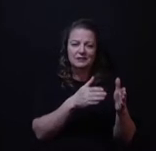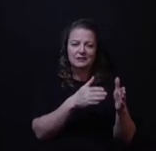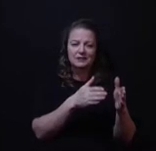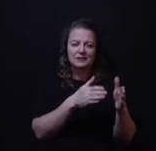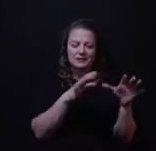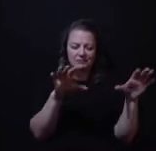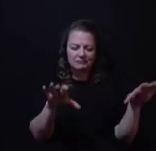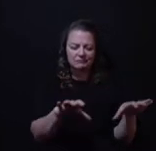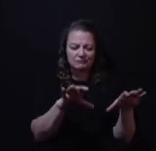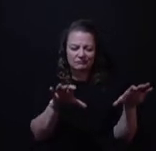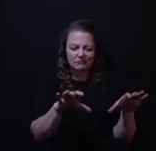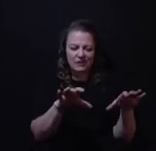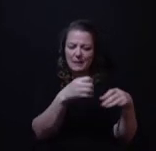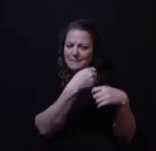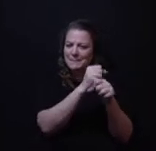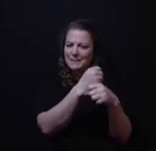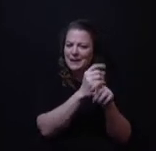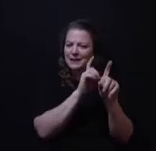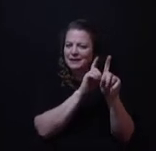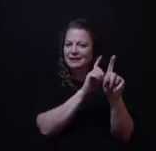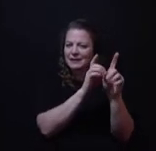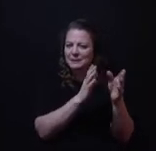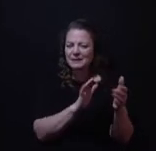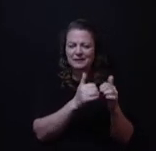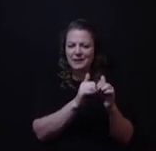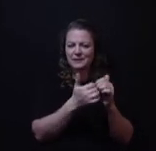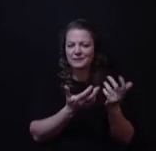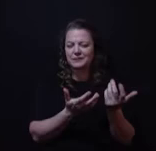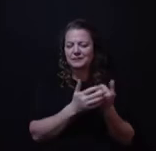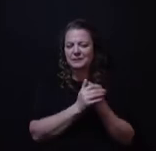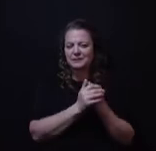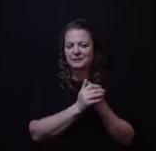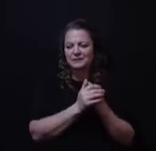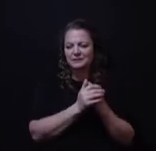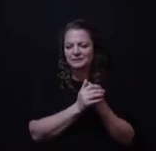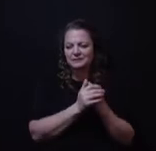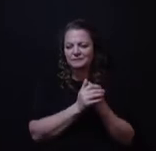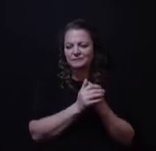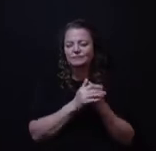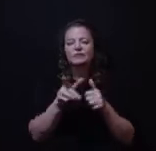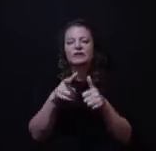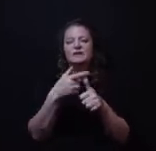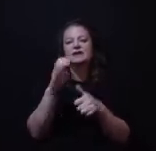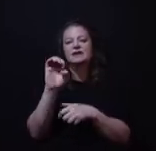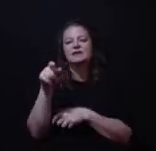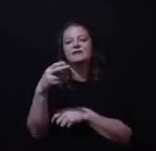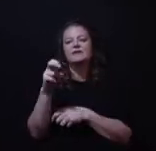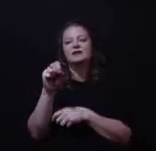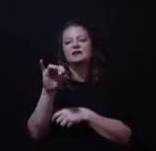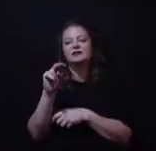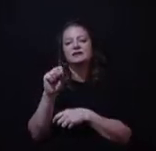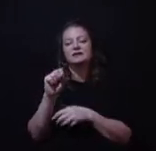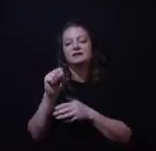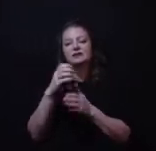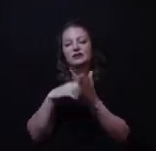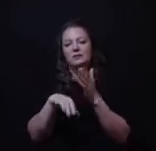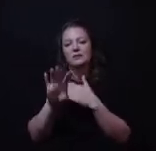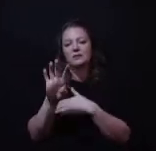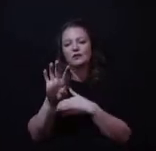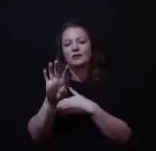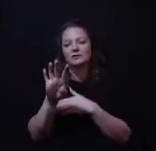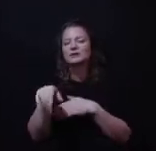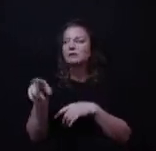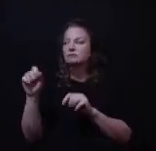of making disciples? The first one's found in Ephesians chapter 4. Y'all read along with me. They're going to put it